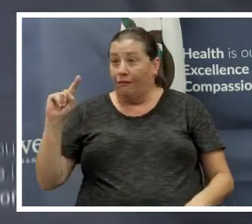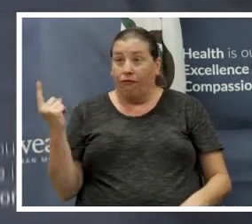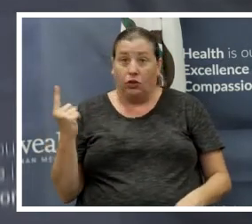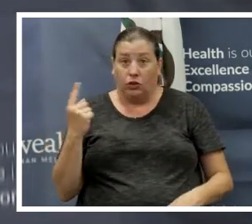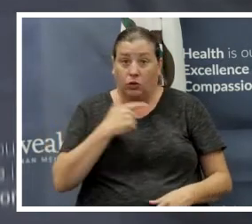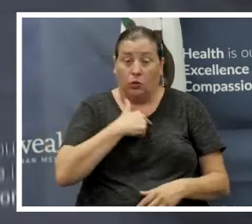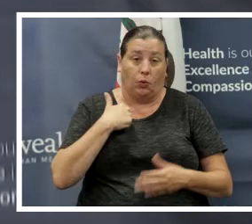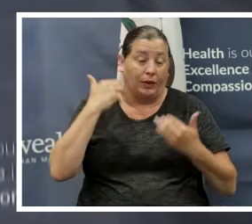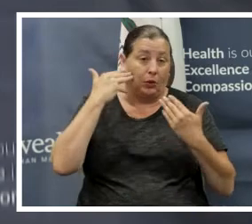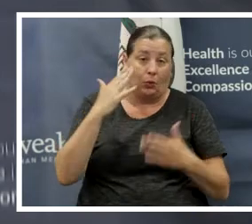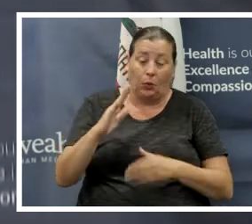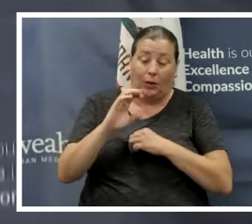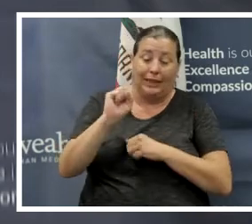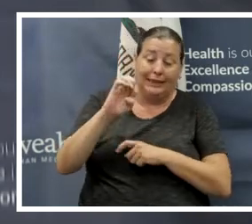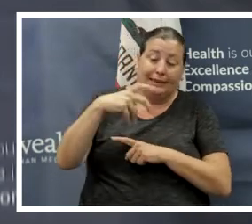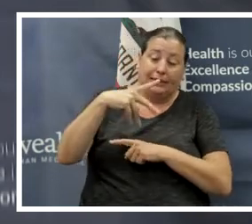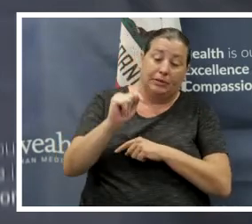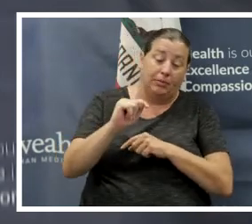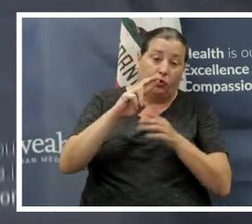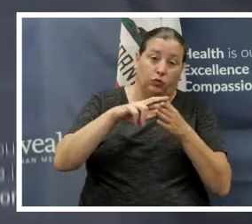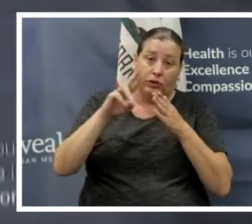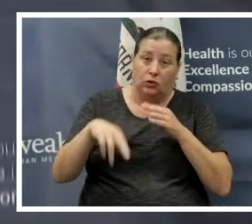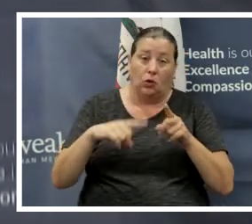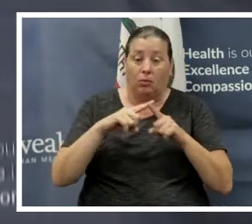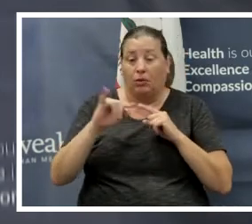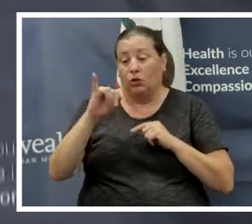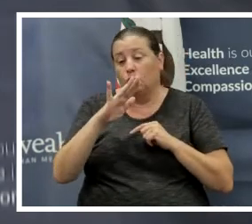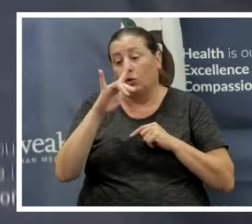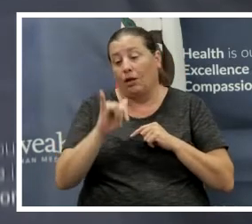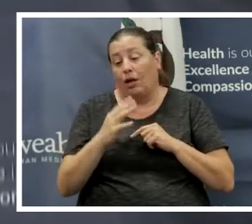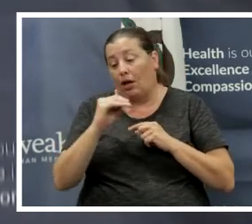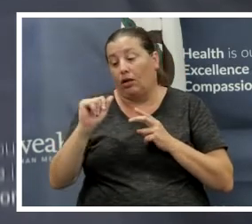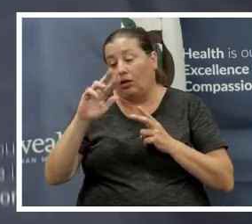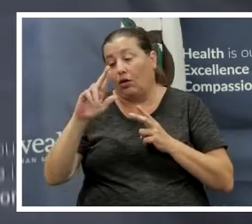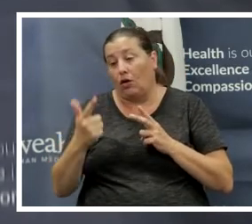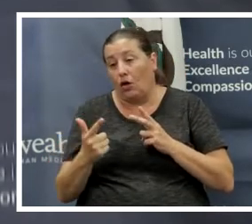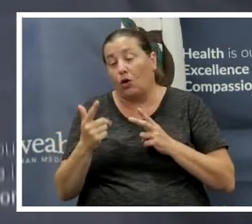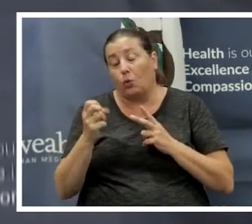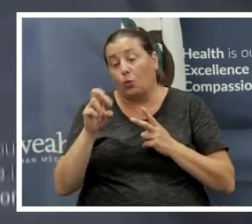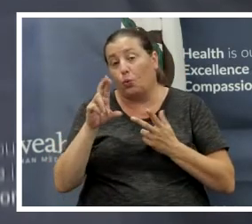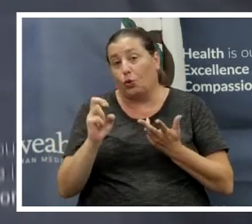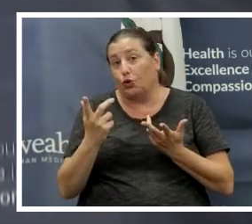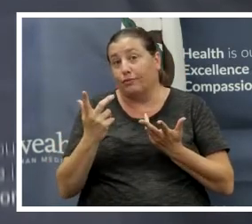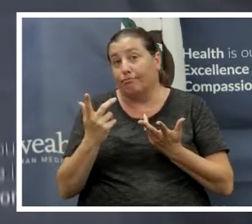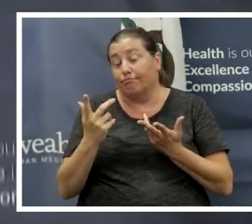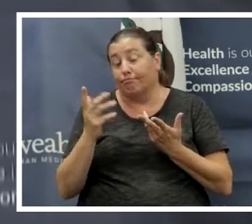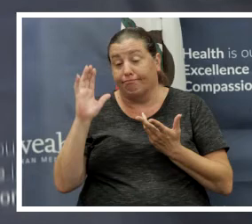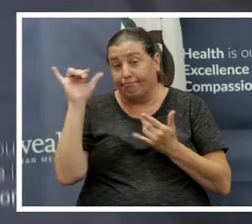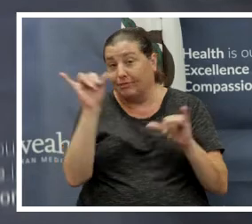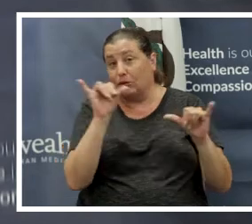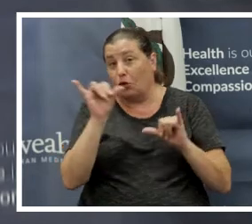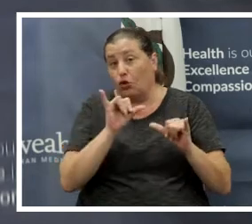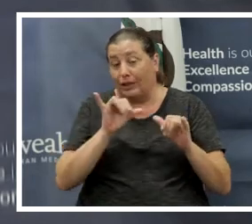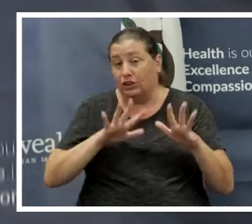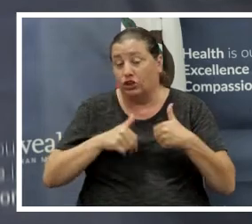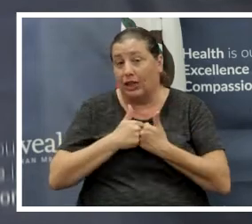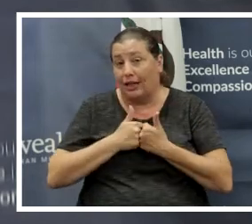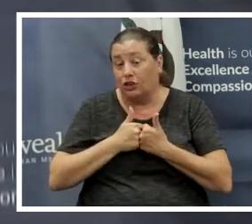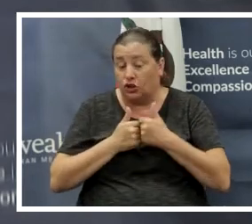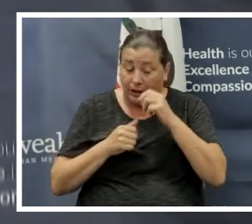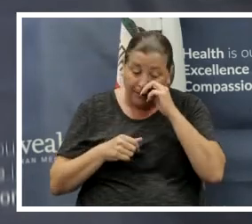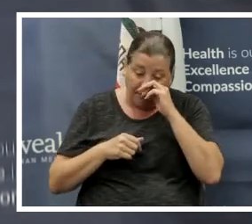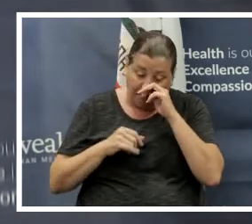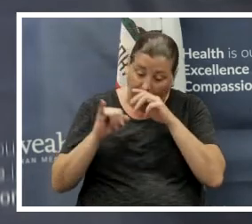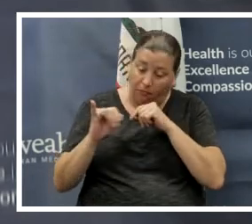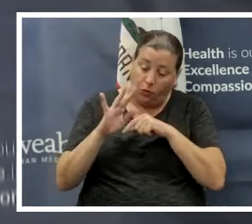know the September results yet, but July and August were similarly challenging. July and August